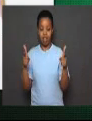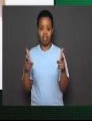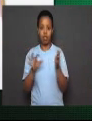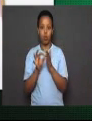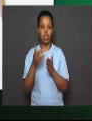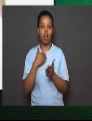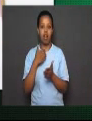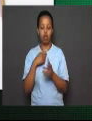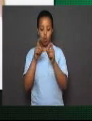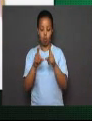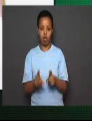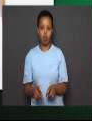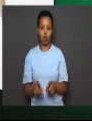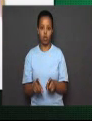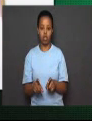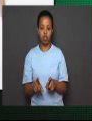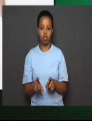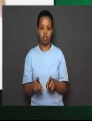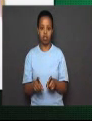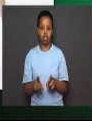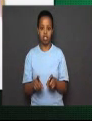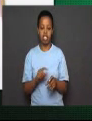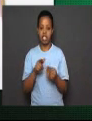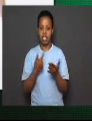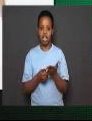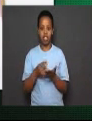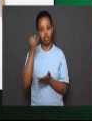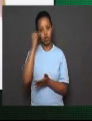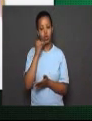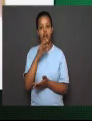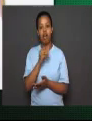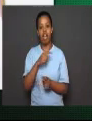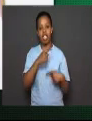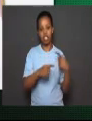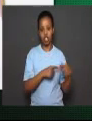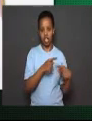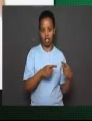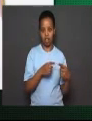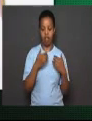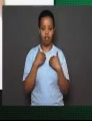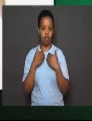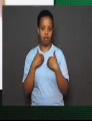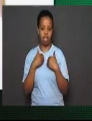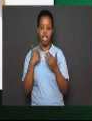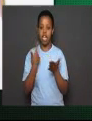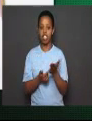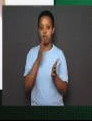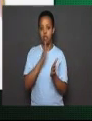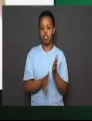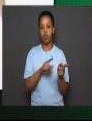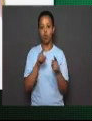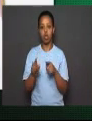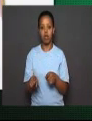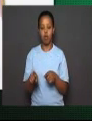of experiments involving gender and genetics are carried out